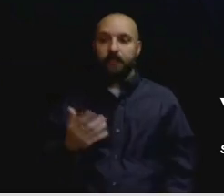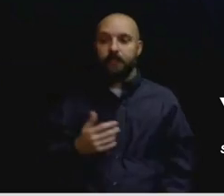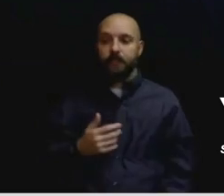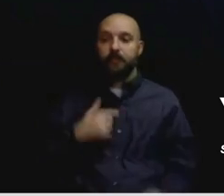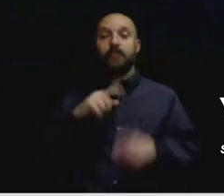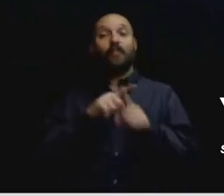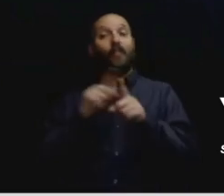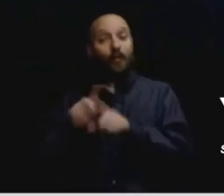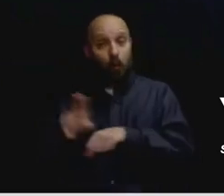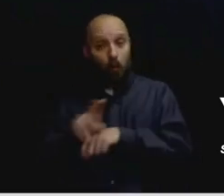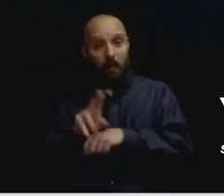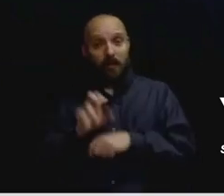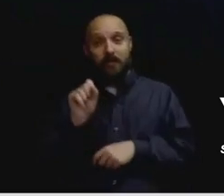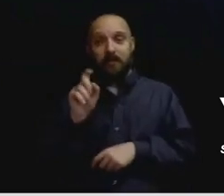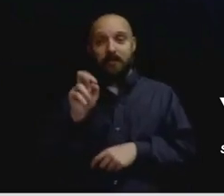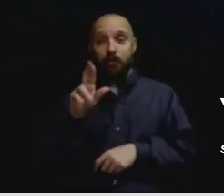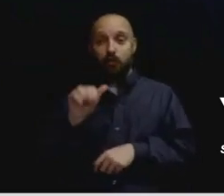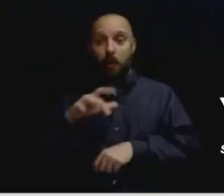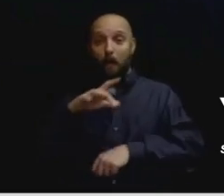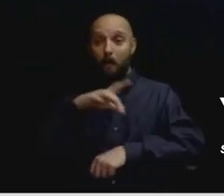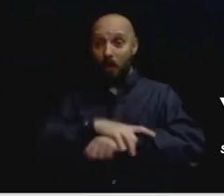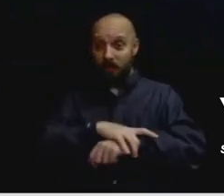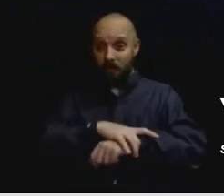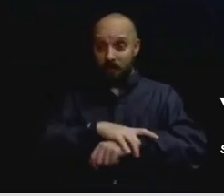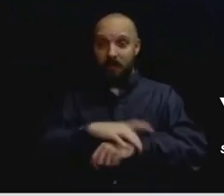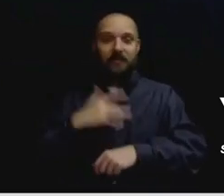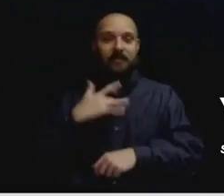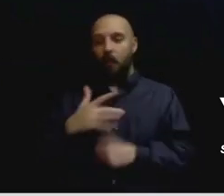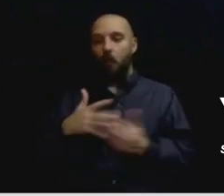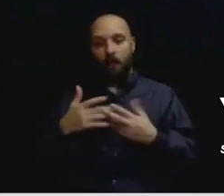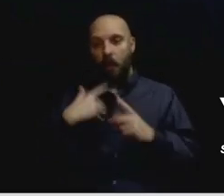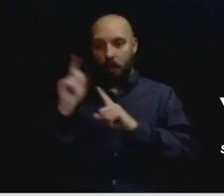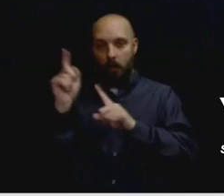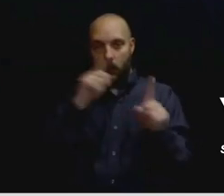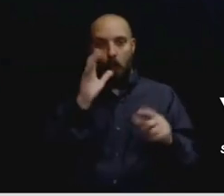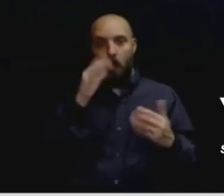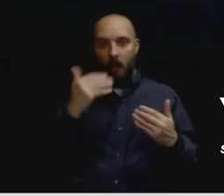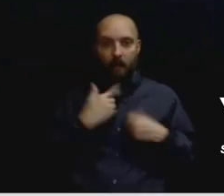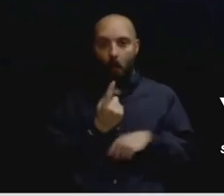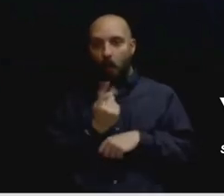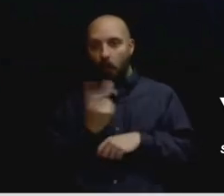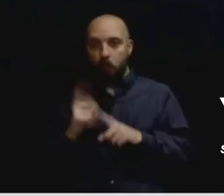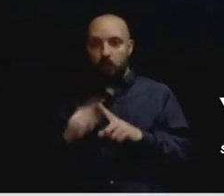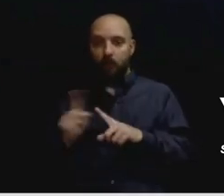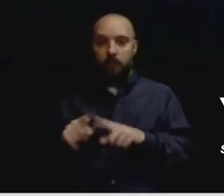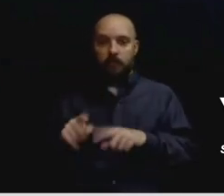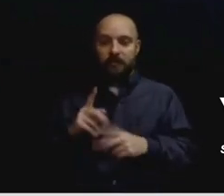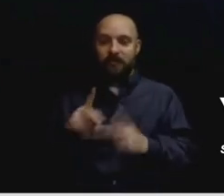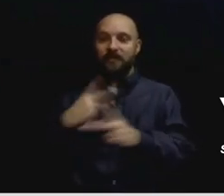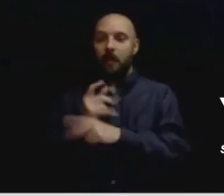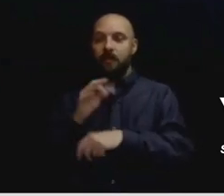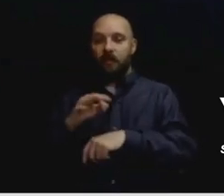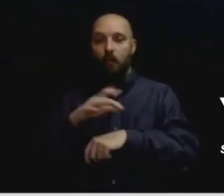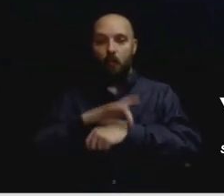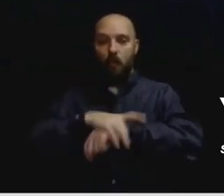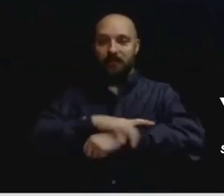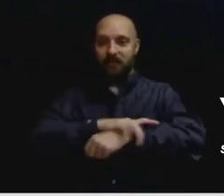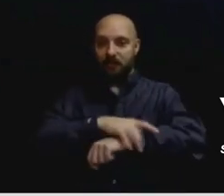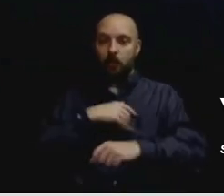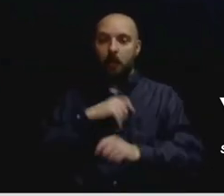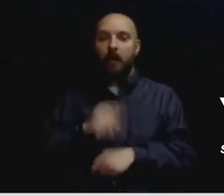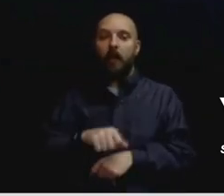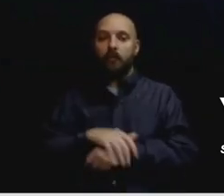wear sensory bracelets. Usually wherever I go, I'm going to have 1 or 2 different kinds of bracelets on my wrist so I can rub